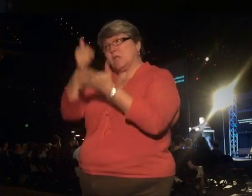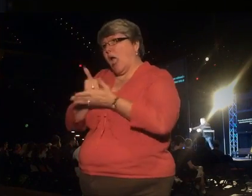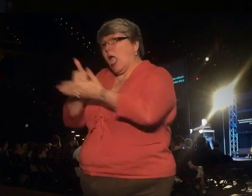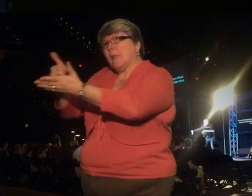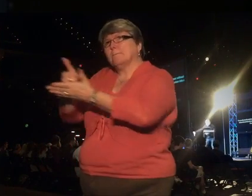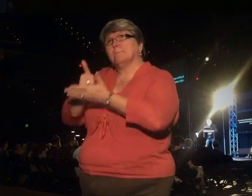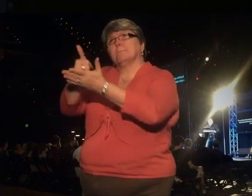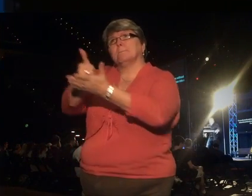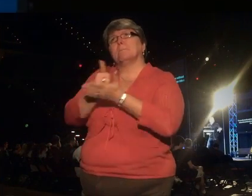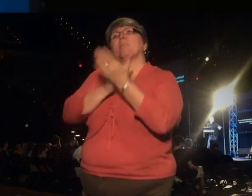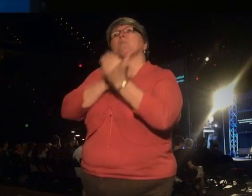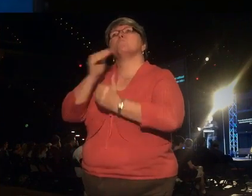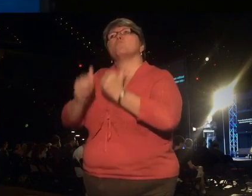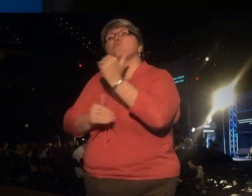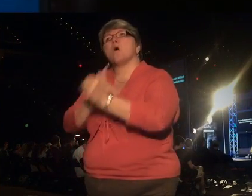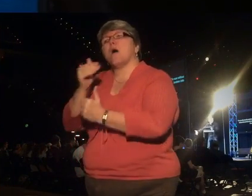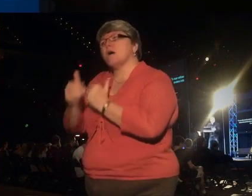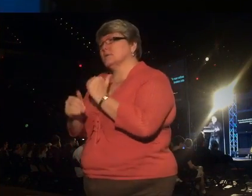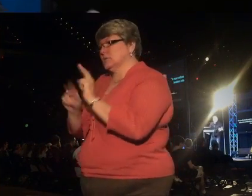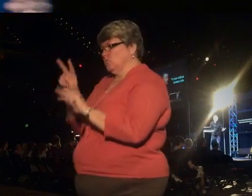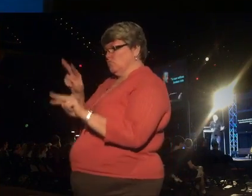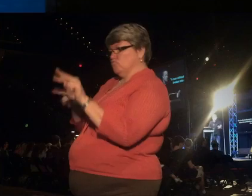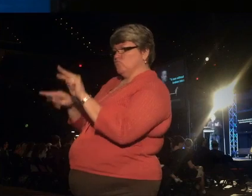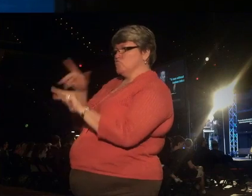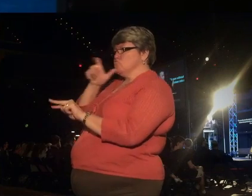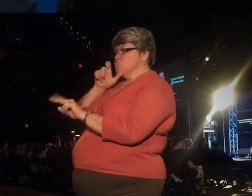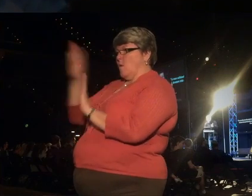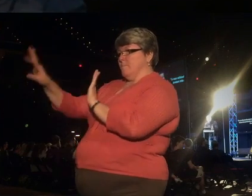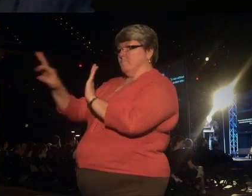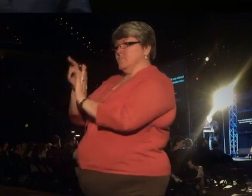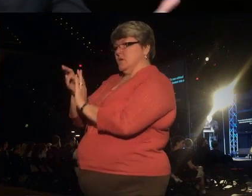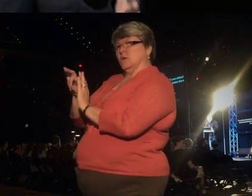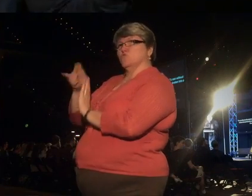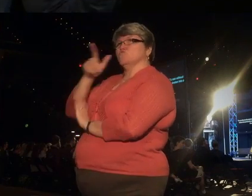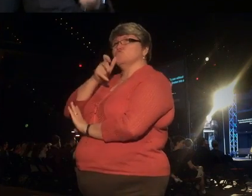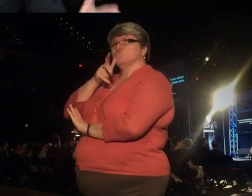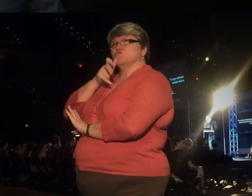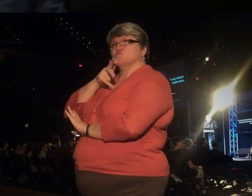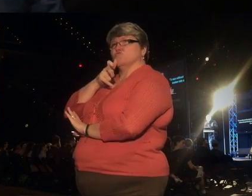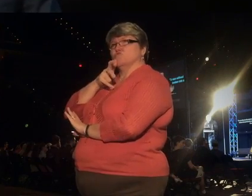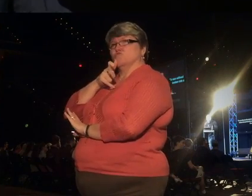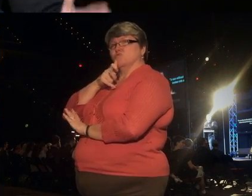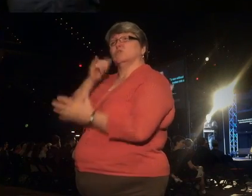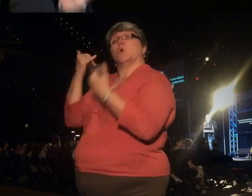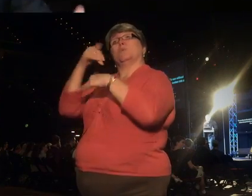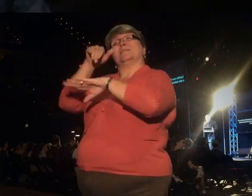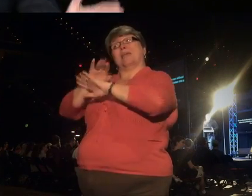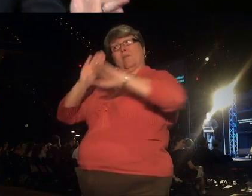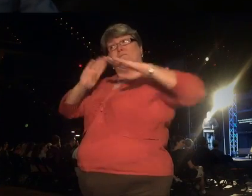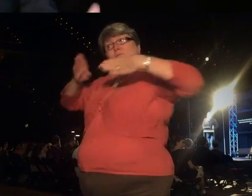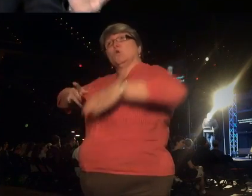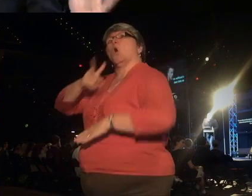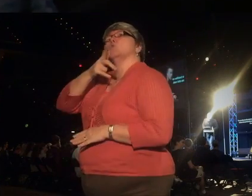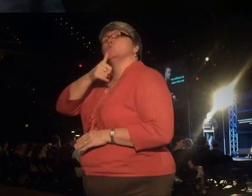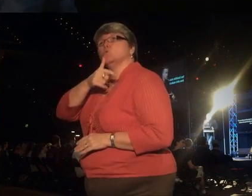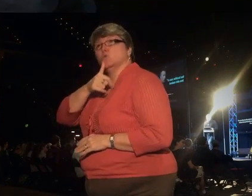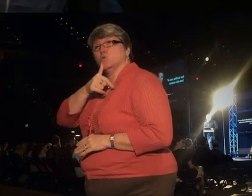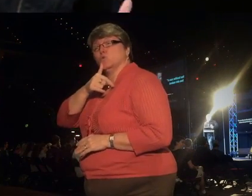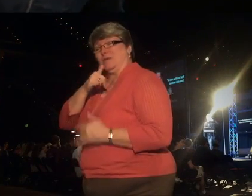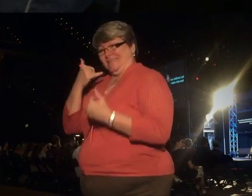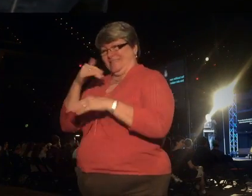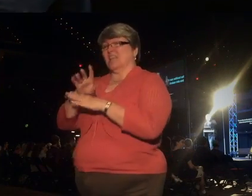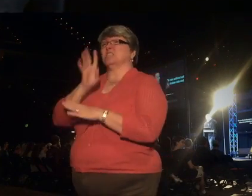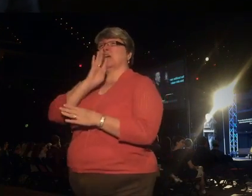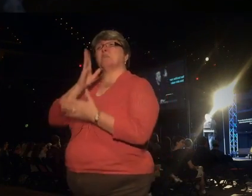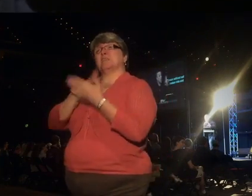information about the process of evaluation, about the who. And so tonight's about the who. And what I want to do